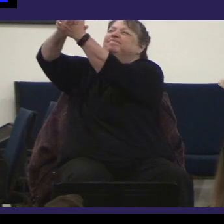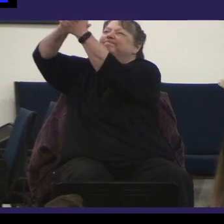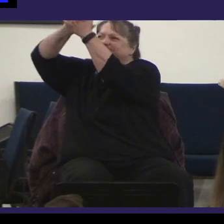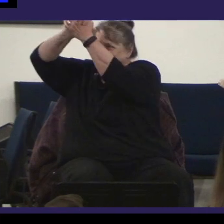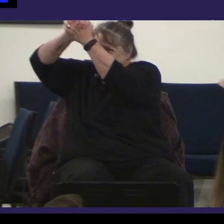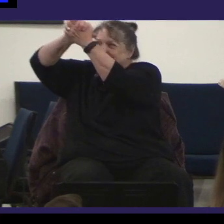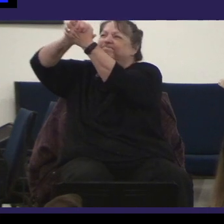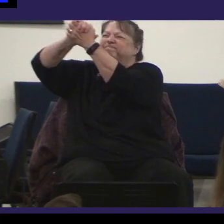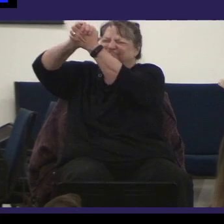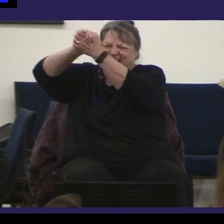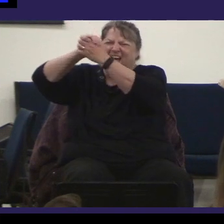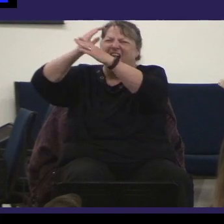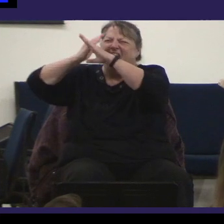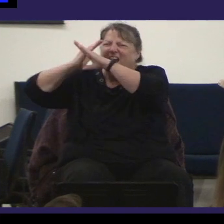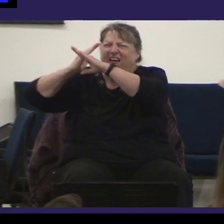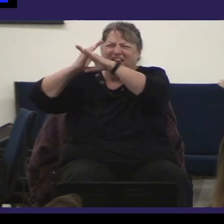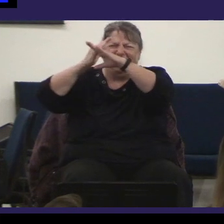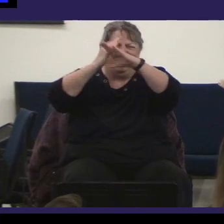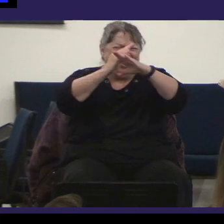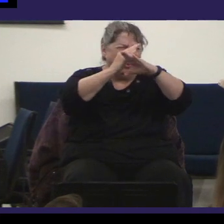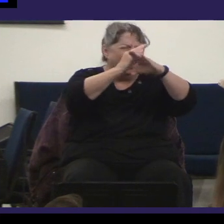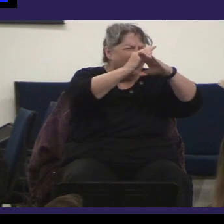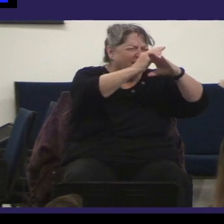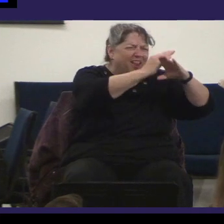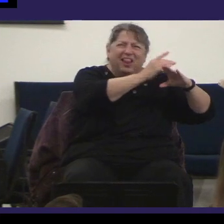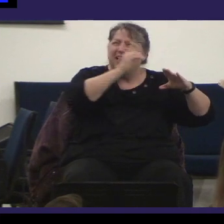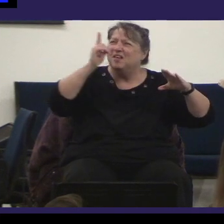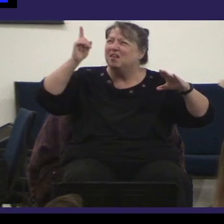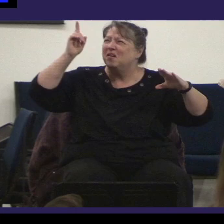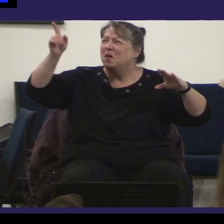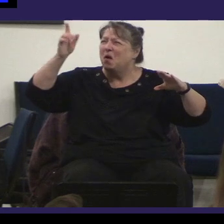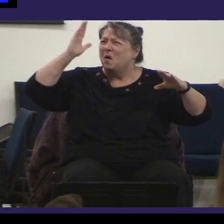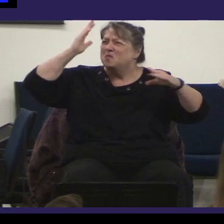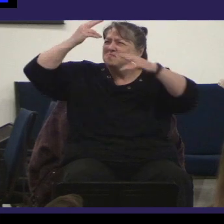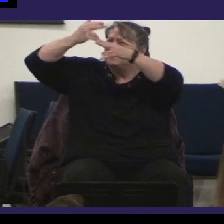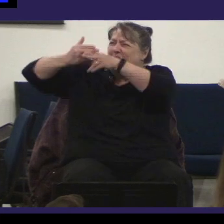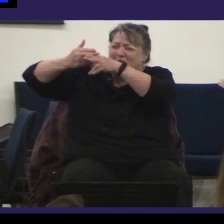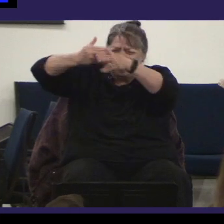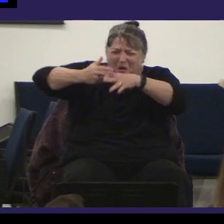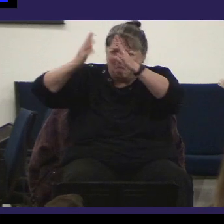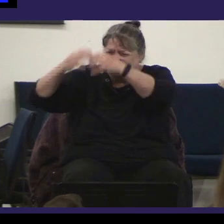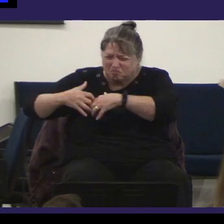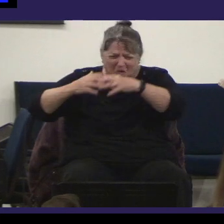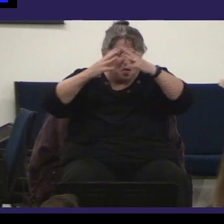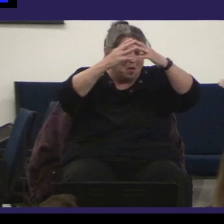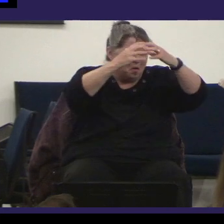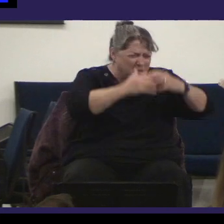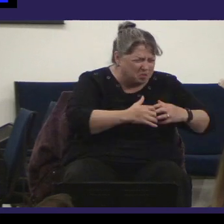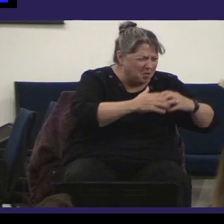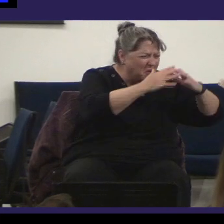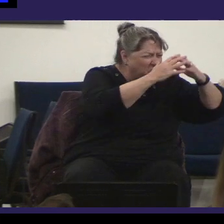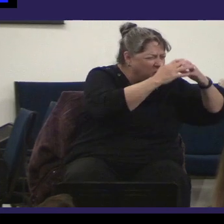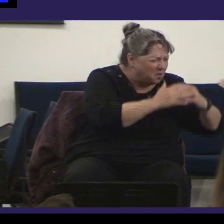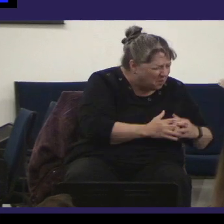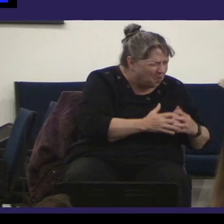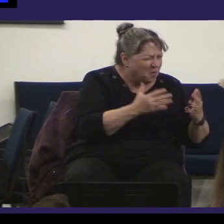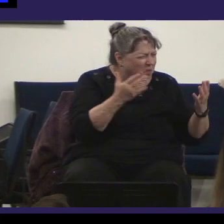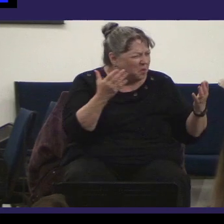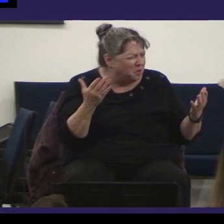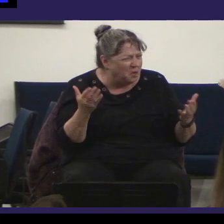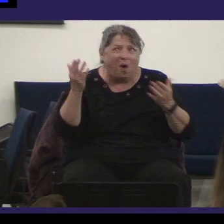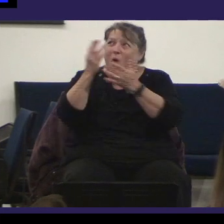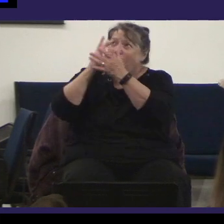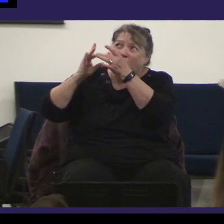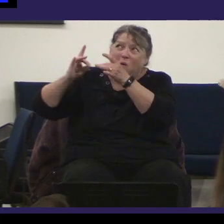Every stronghold has to break at the name of Jesus. Where the Spirit of the Lord